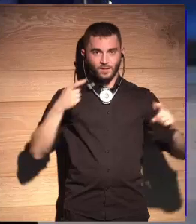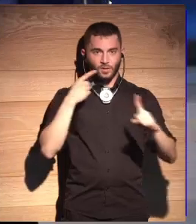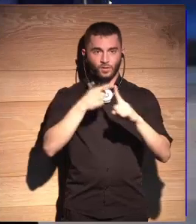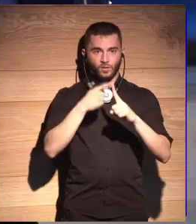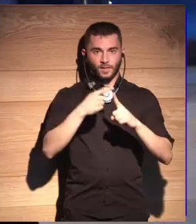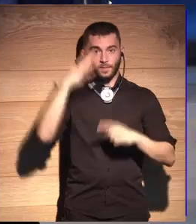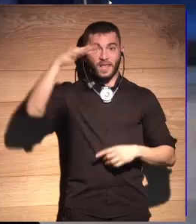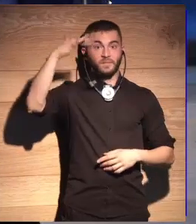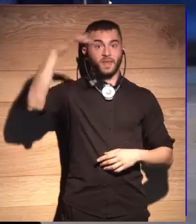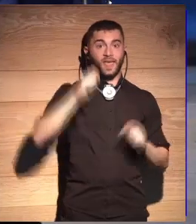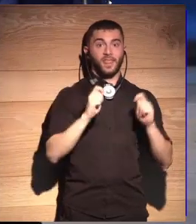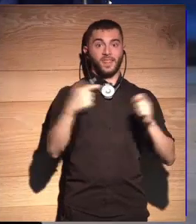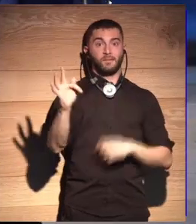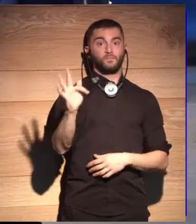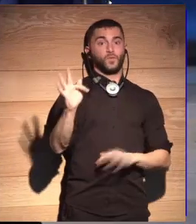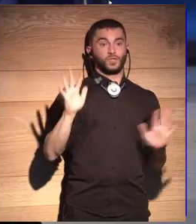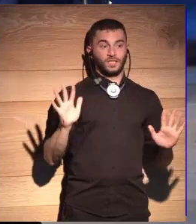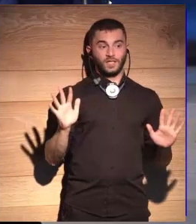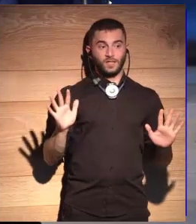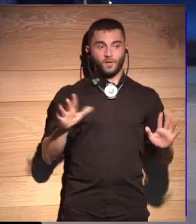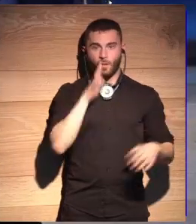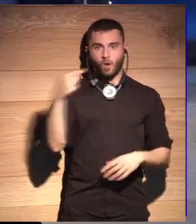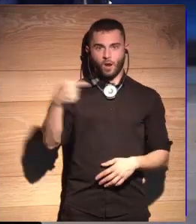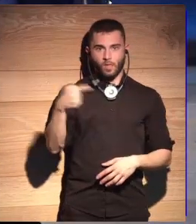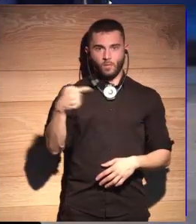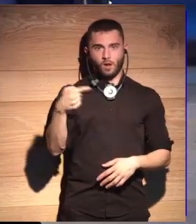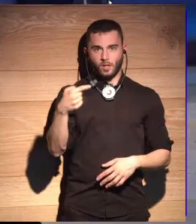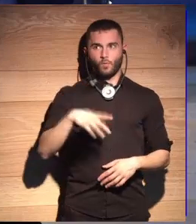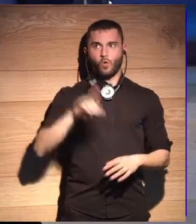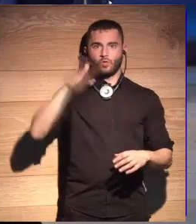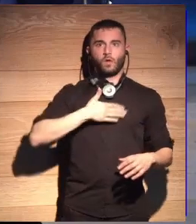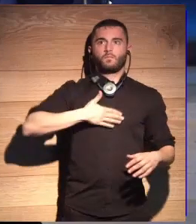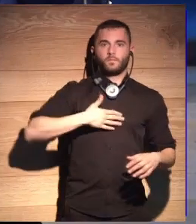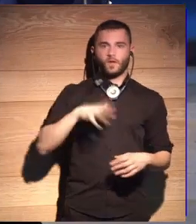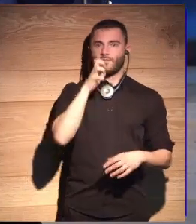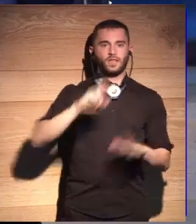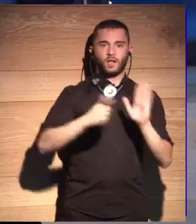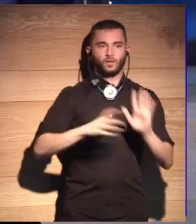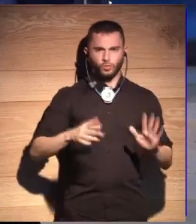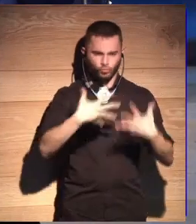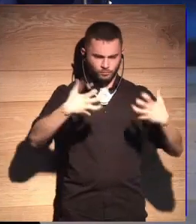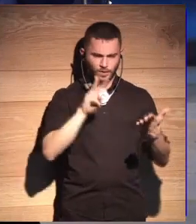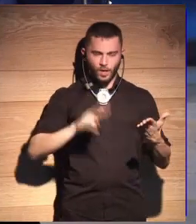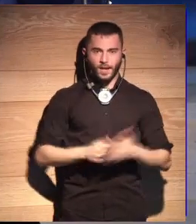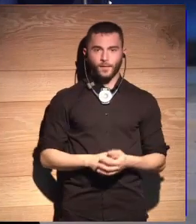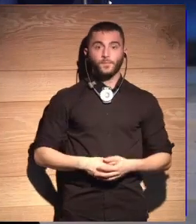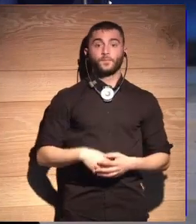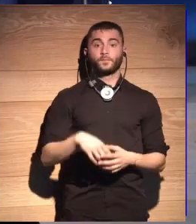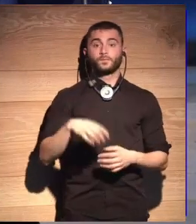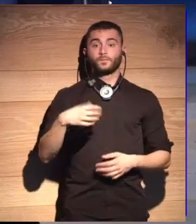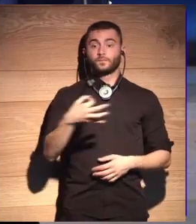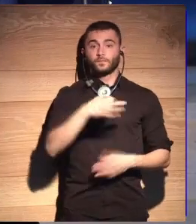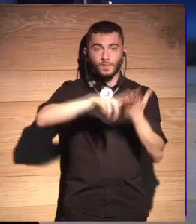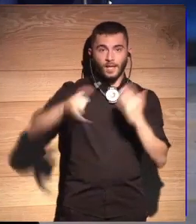to launch another question just to be to give some hope and not be too pessimistic. I'm going to read something. It